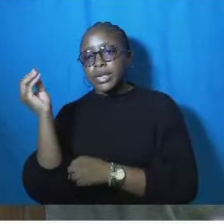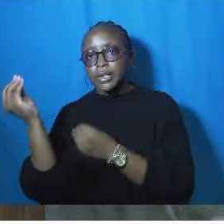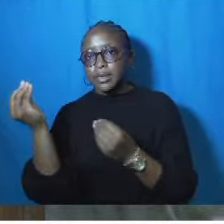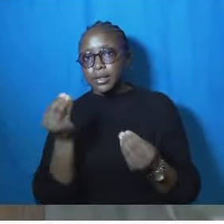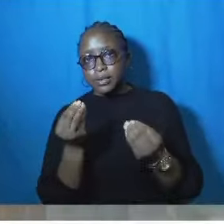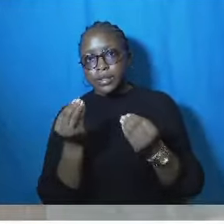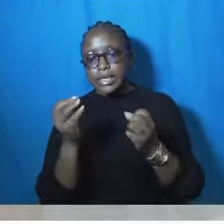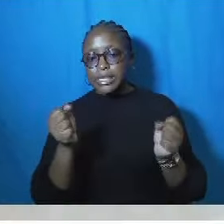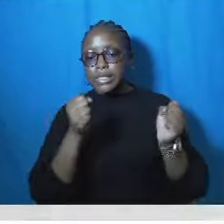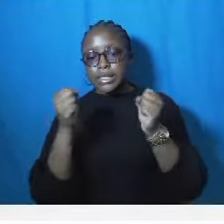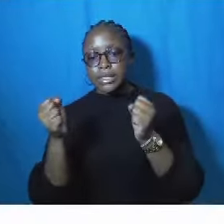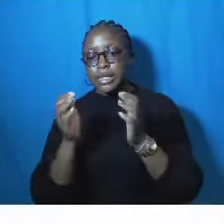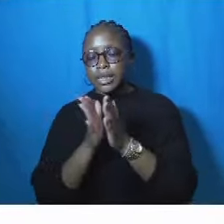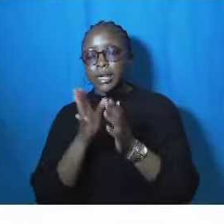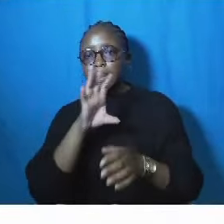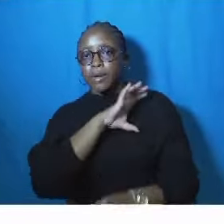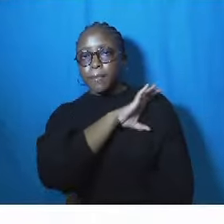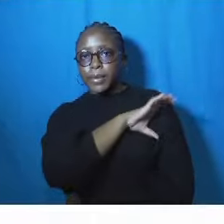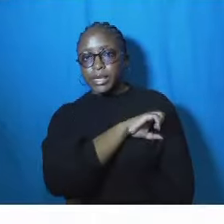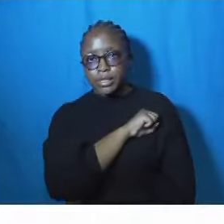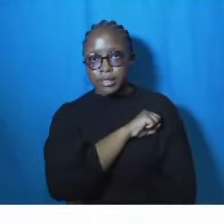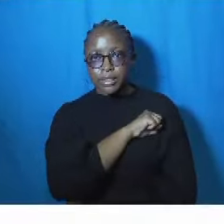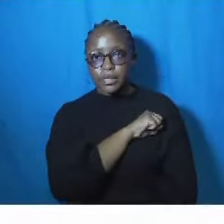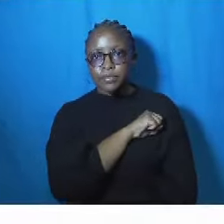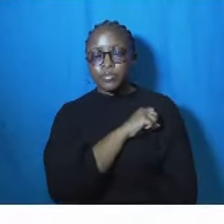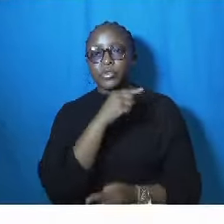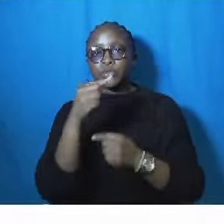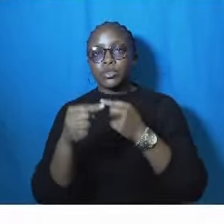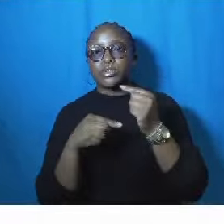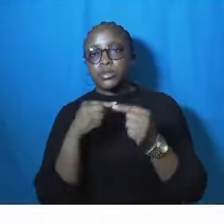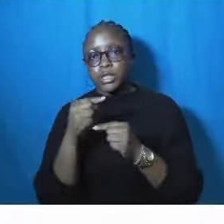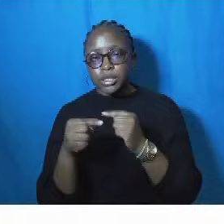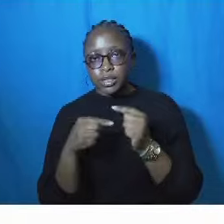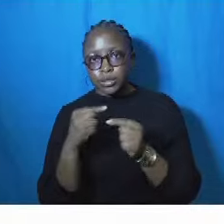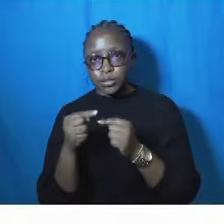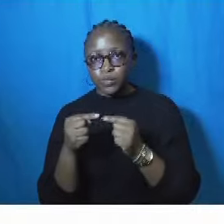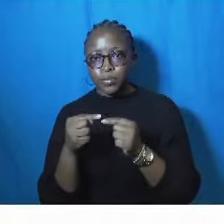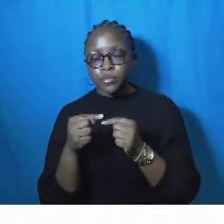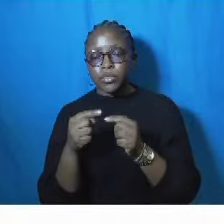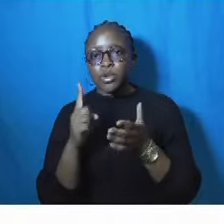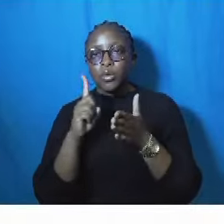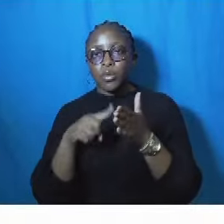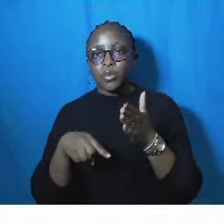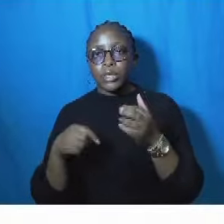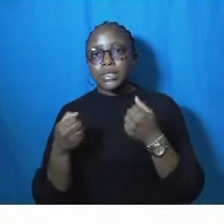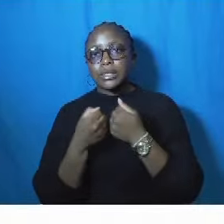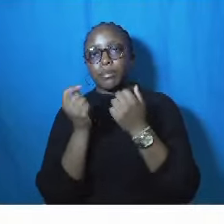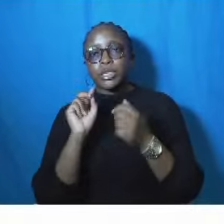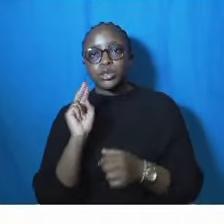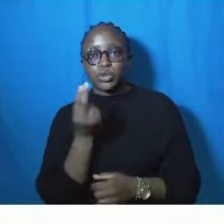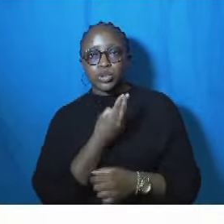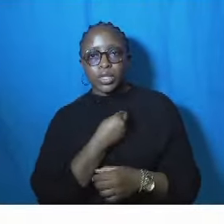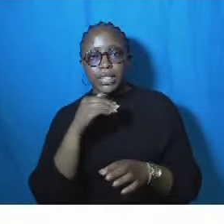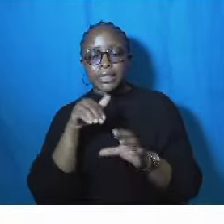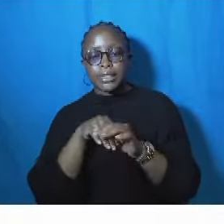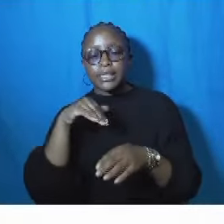patience to endure what we experience on an everyday life